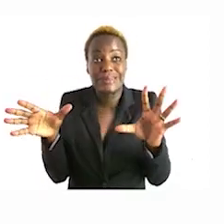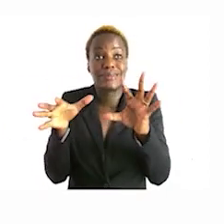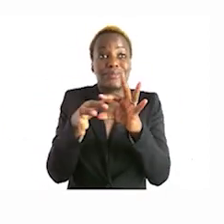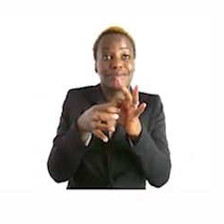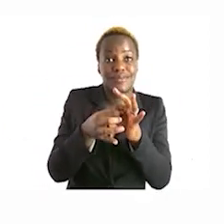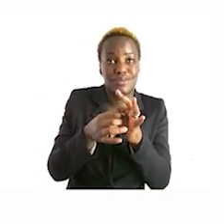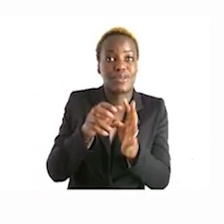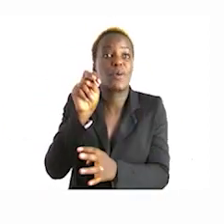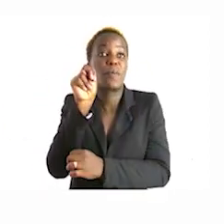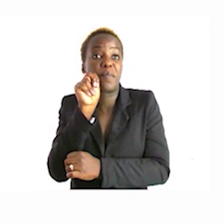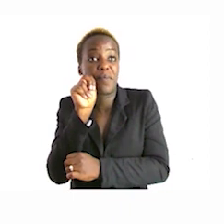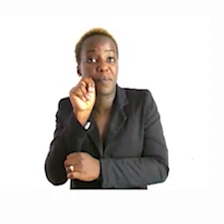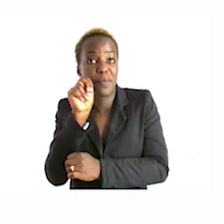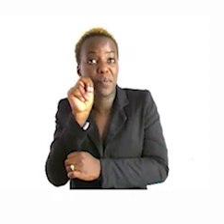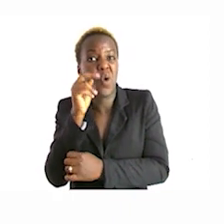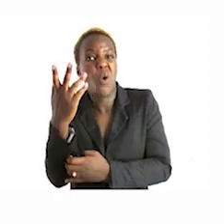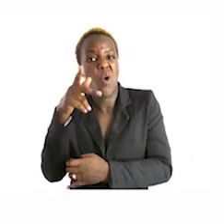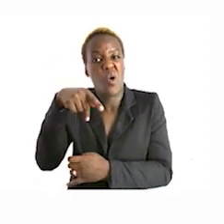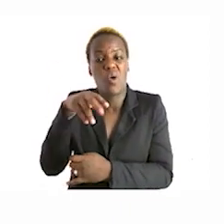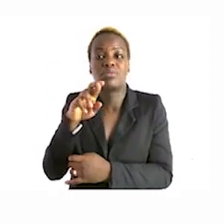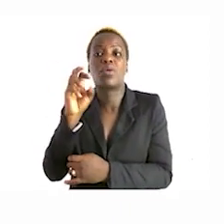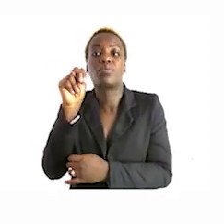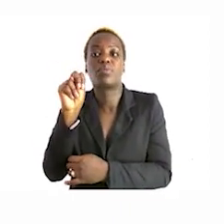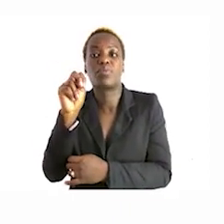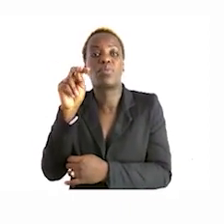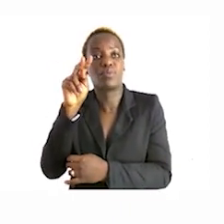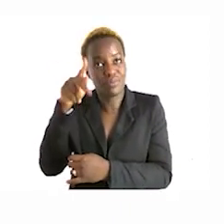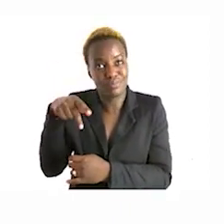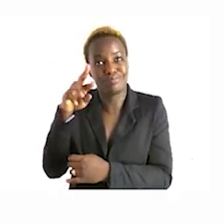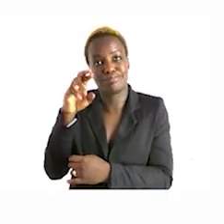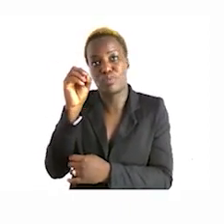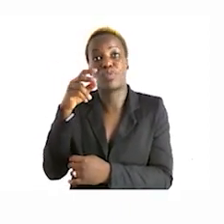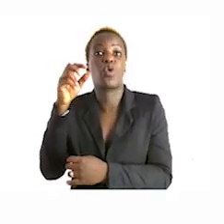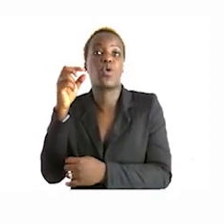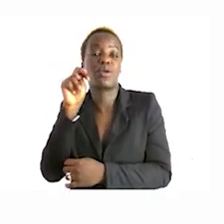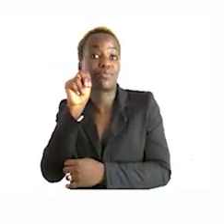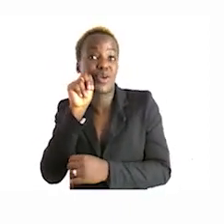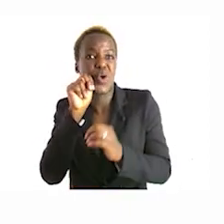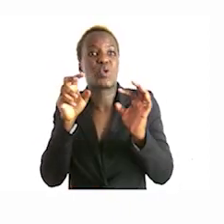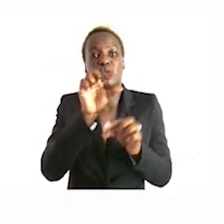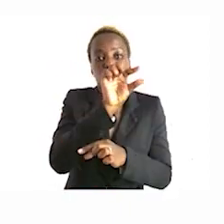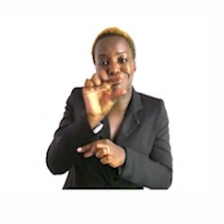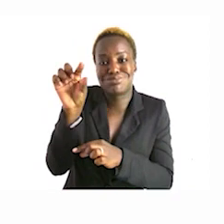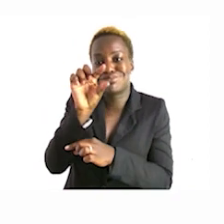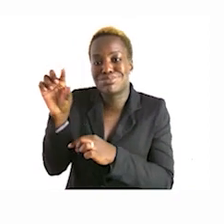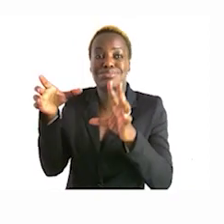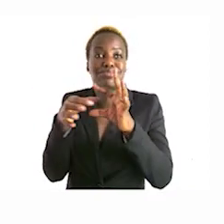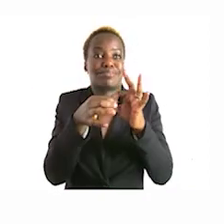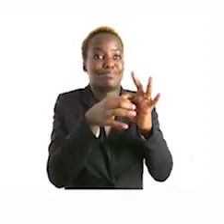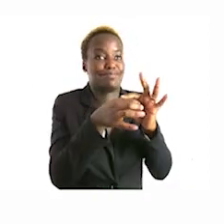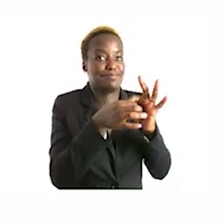connects the noun or pronoun to the rest of a sentence. Now, for